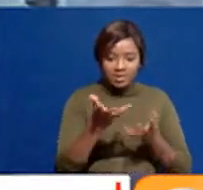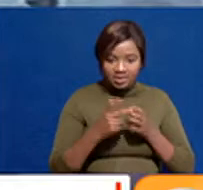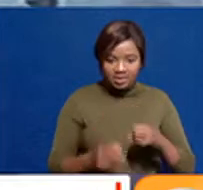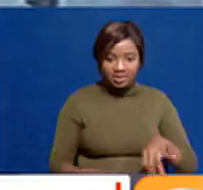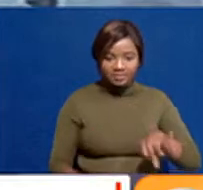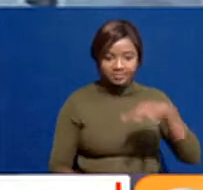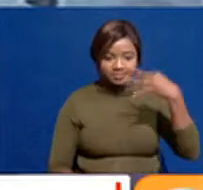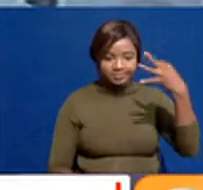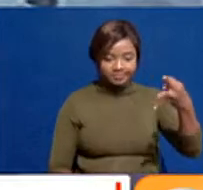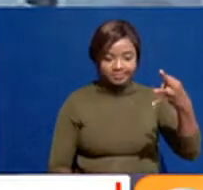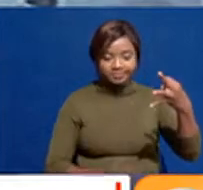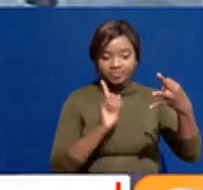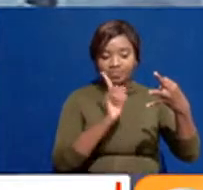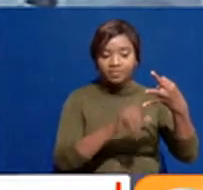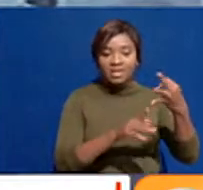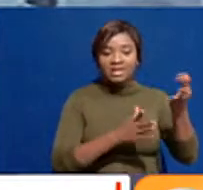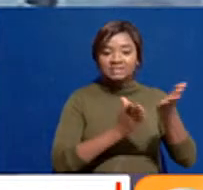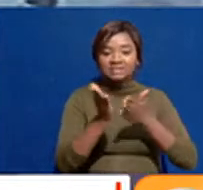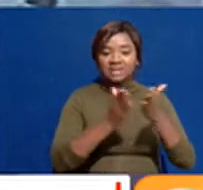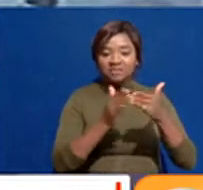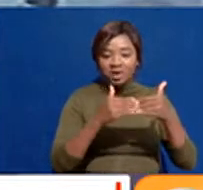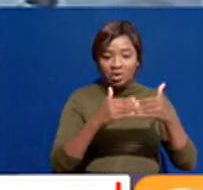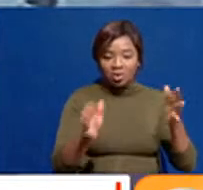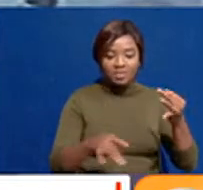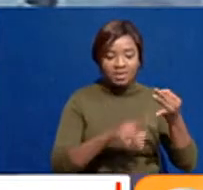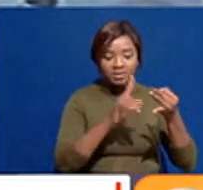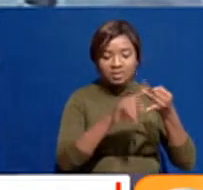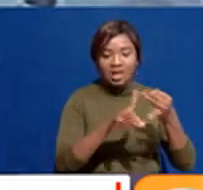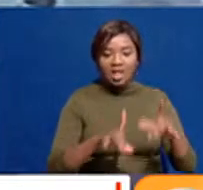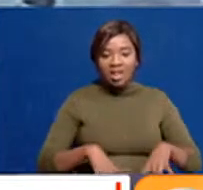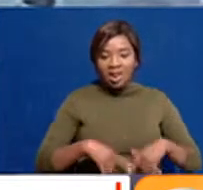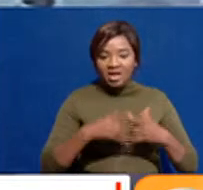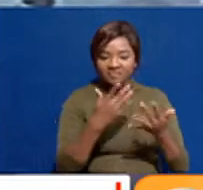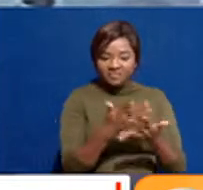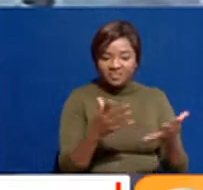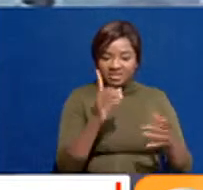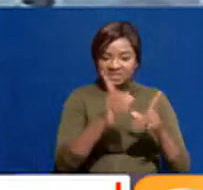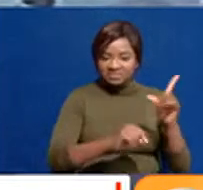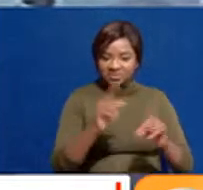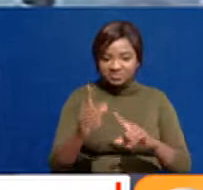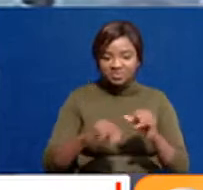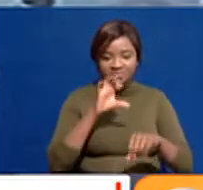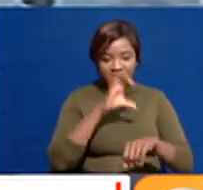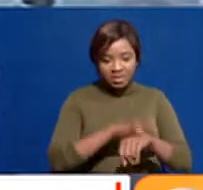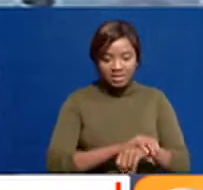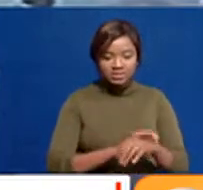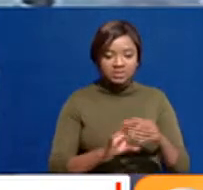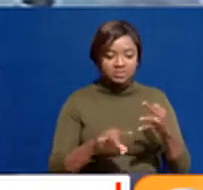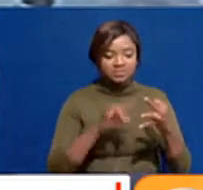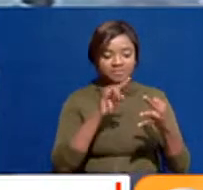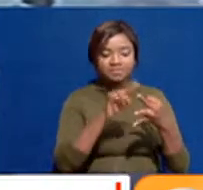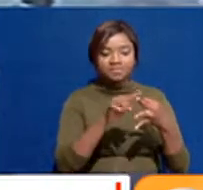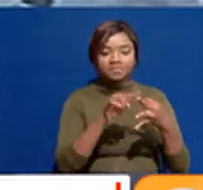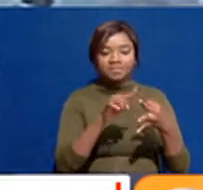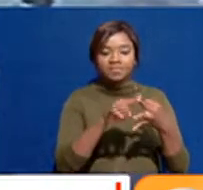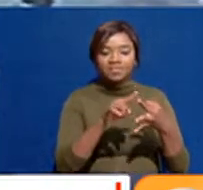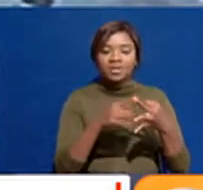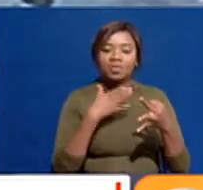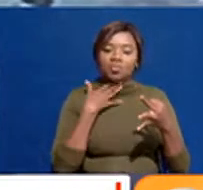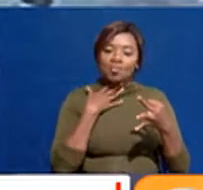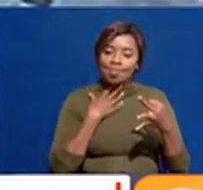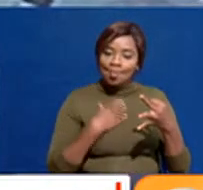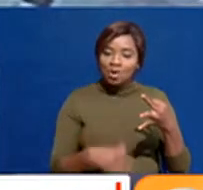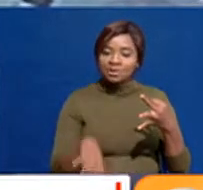for the servers to be opened. Number two, we want the cost of living to go down. Number three, we want the issue